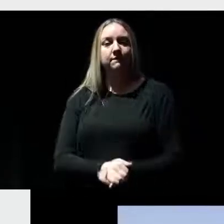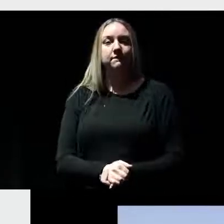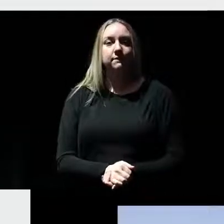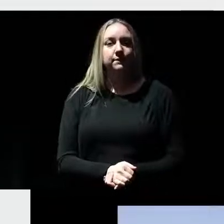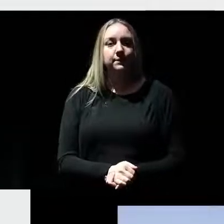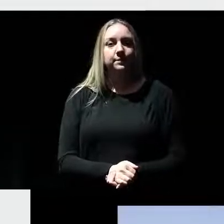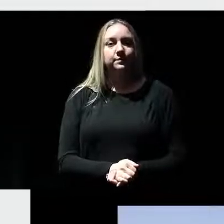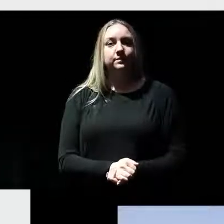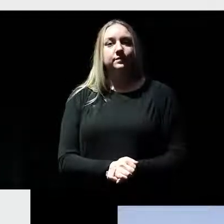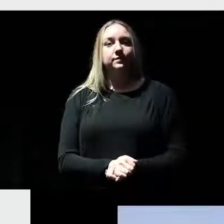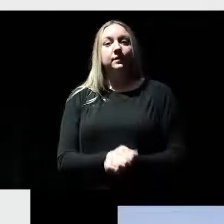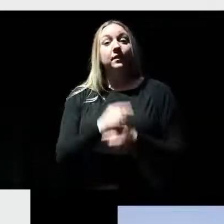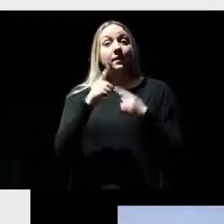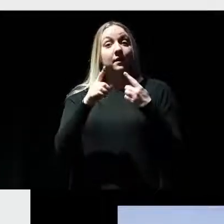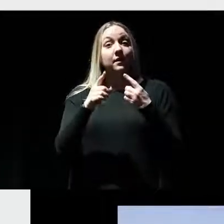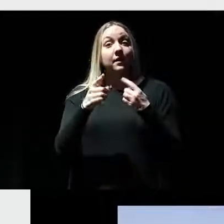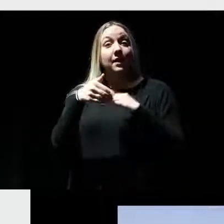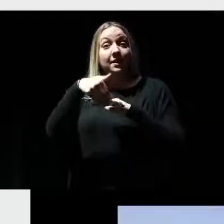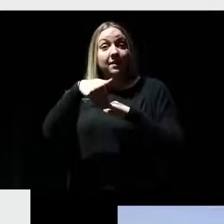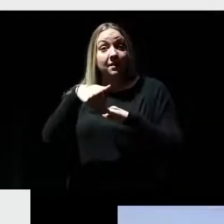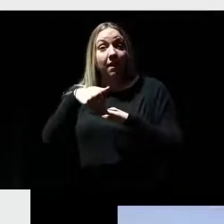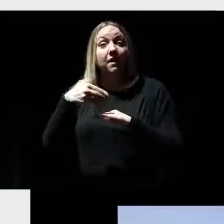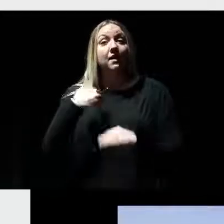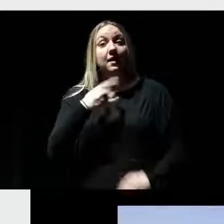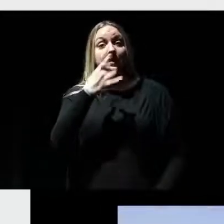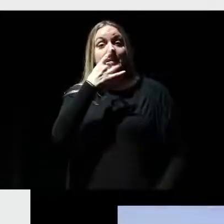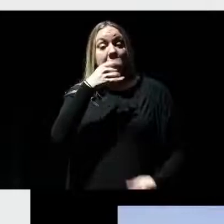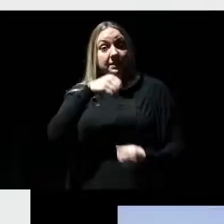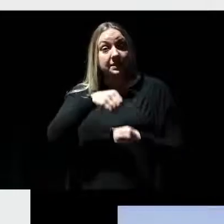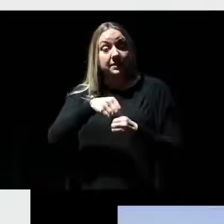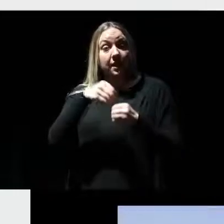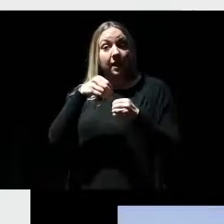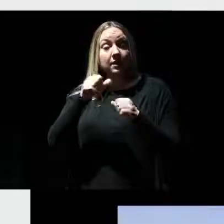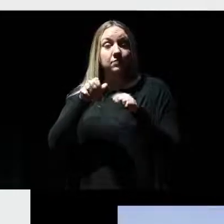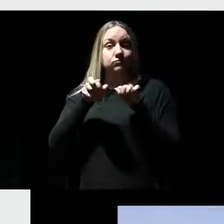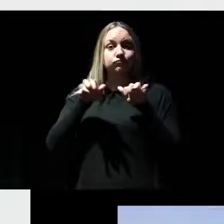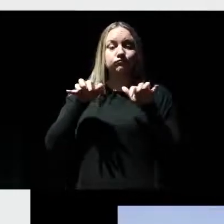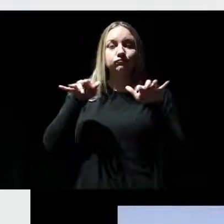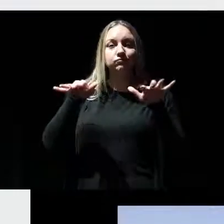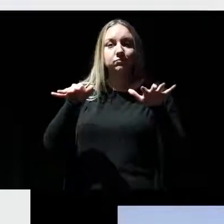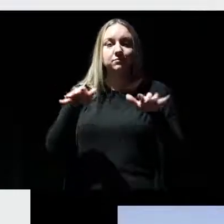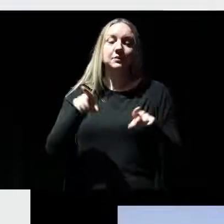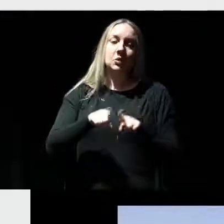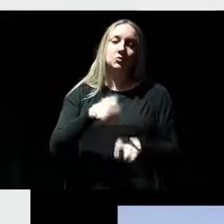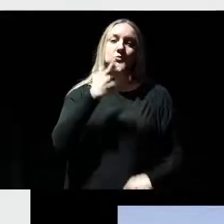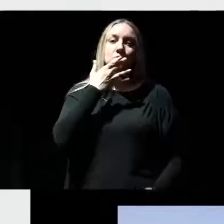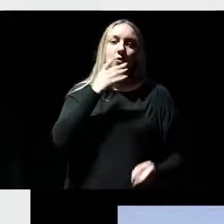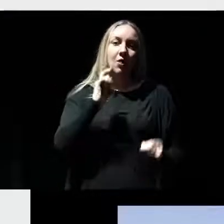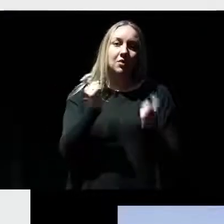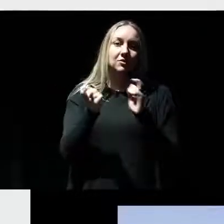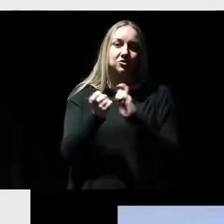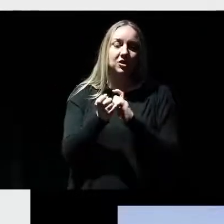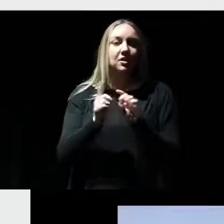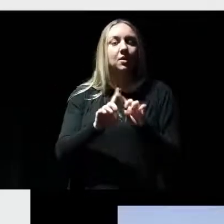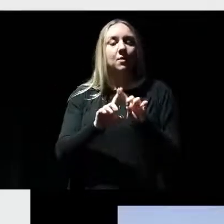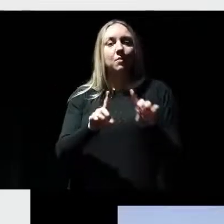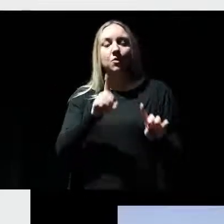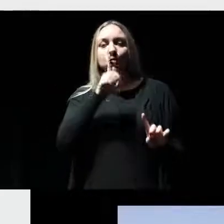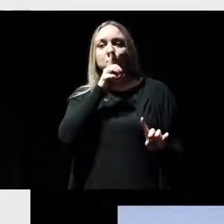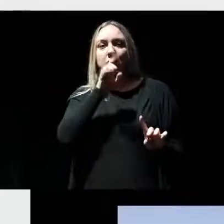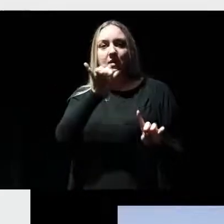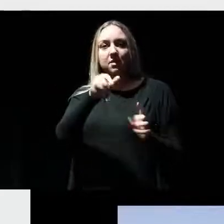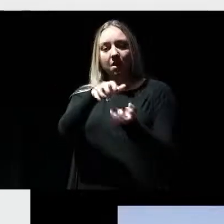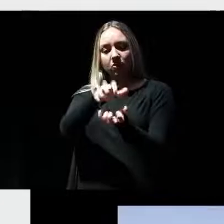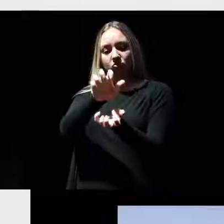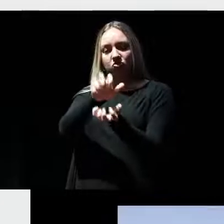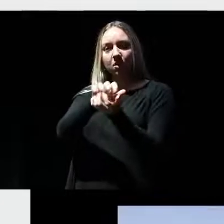amphitheater. And at night can light up and can, of course, change color. But becomes really the beacon